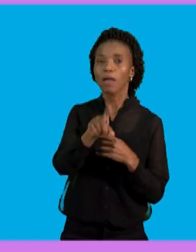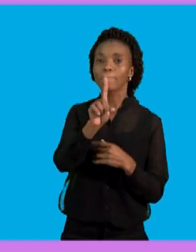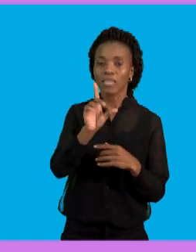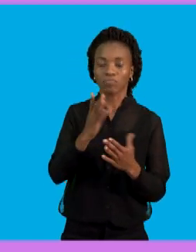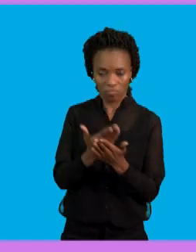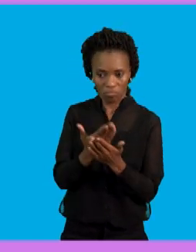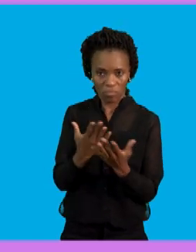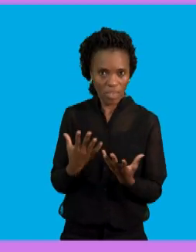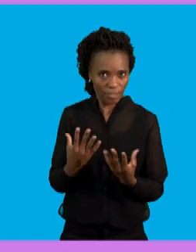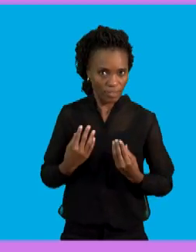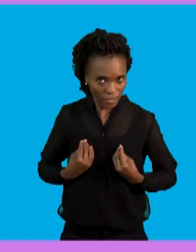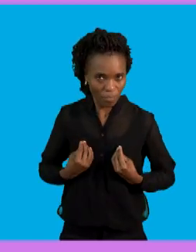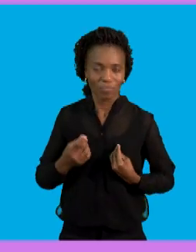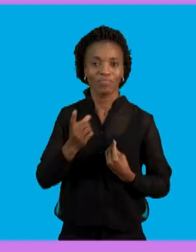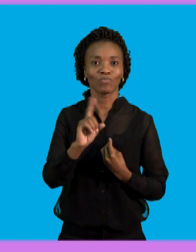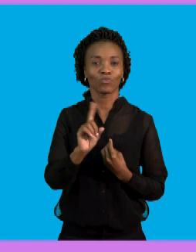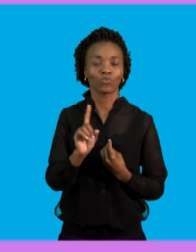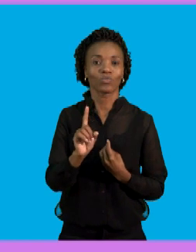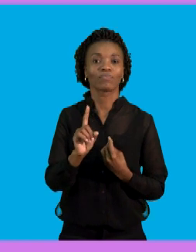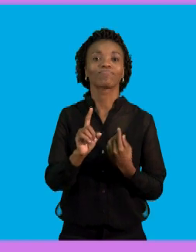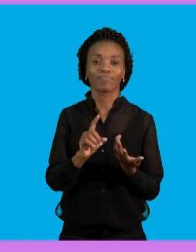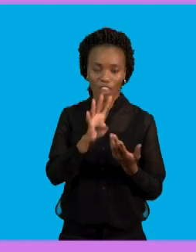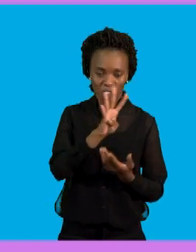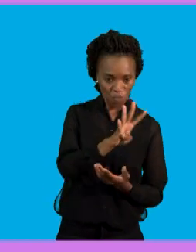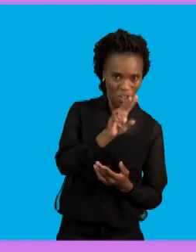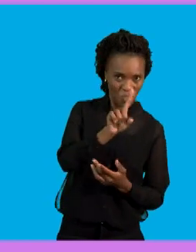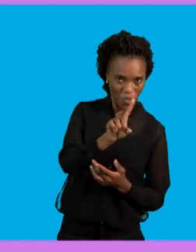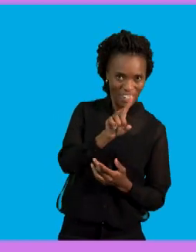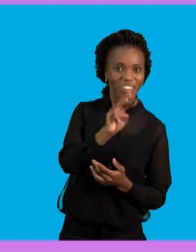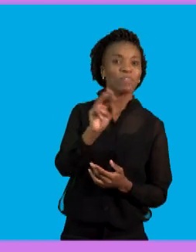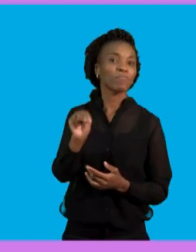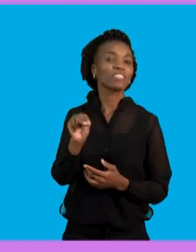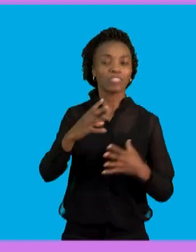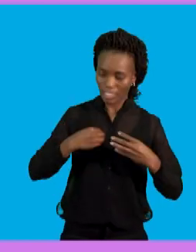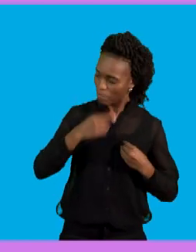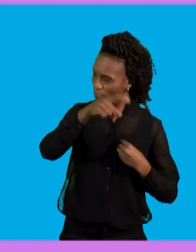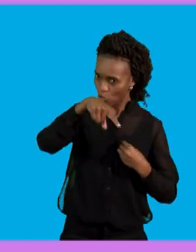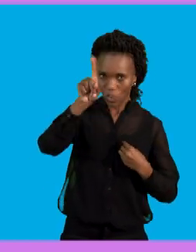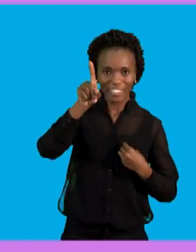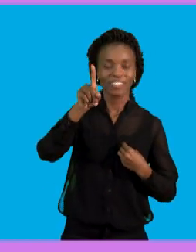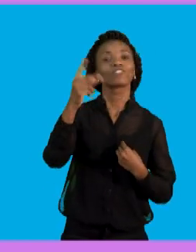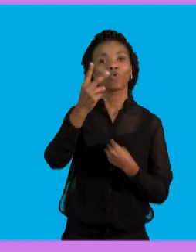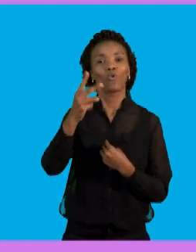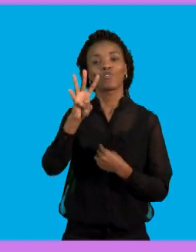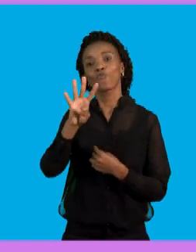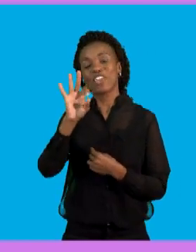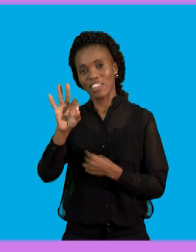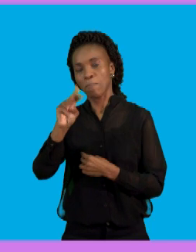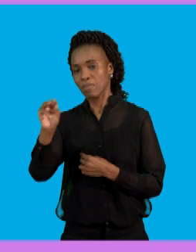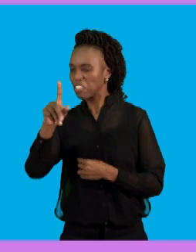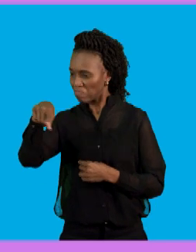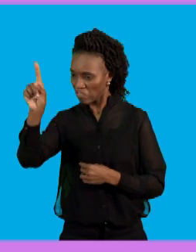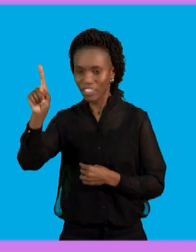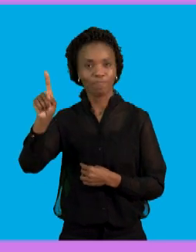If the actual answer is 42 millimeters and then the answer before that will be 41, it will